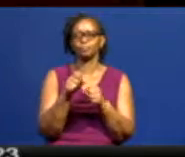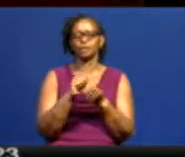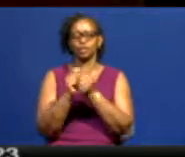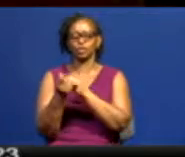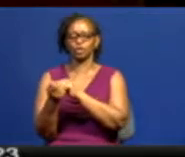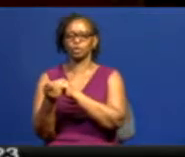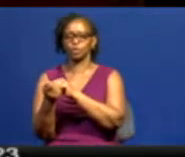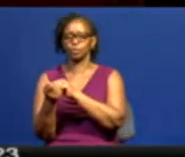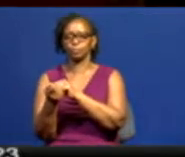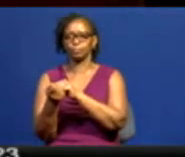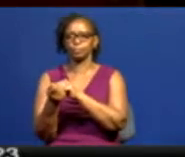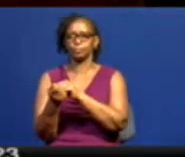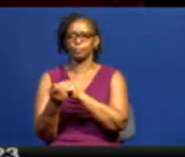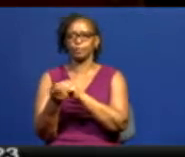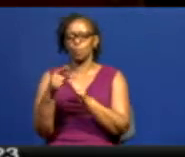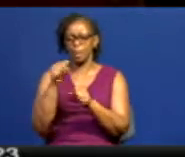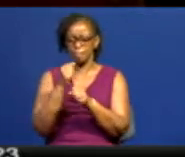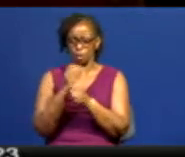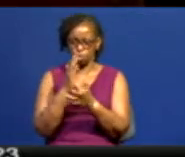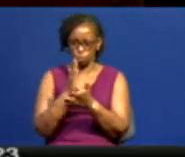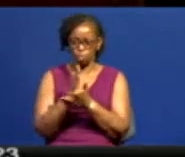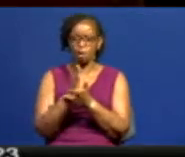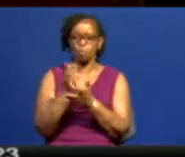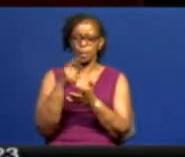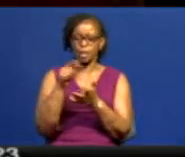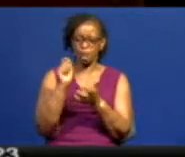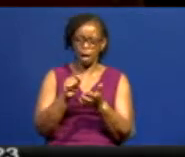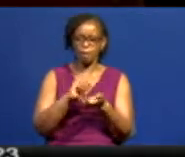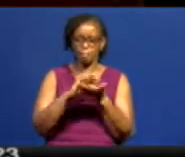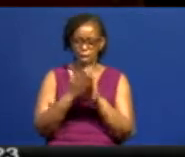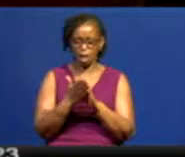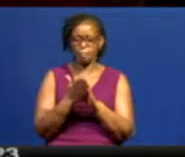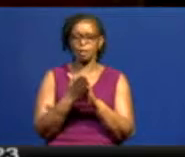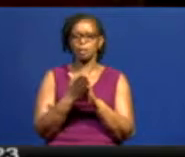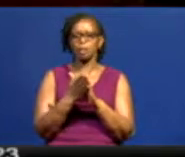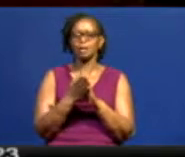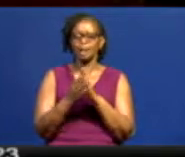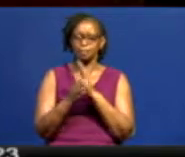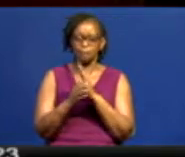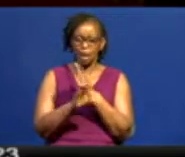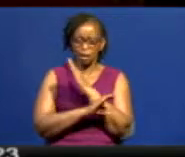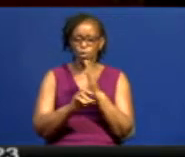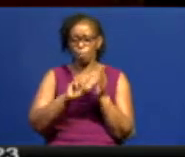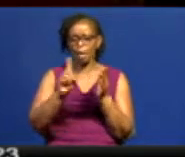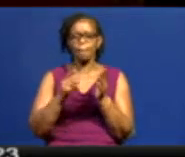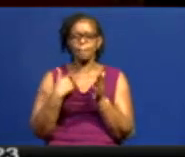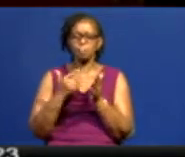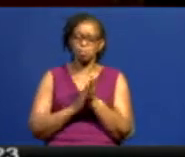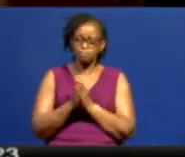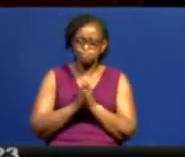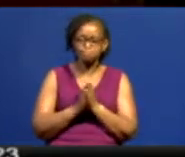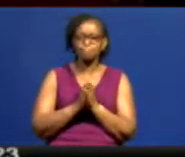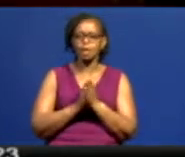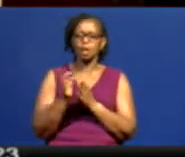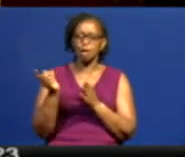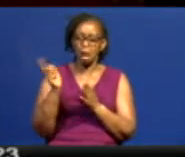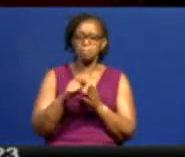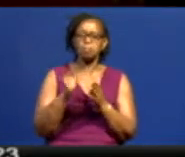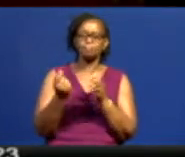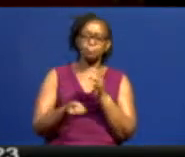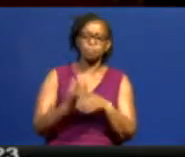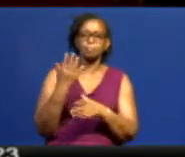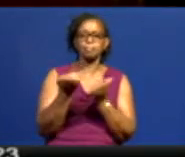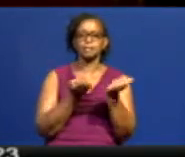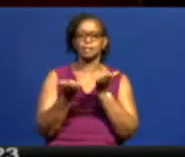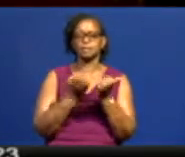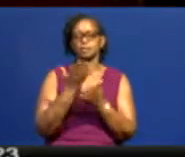change, so that we ensure that we become marketable as a country as an investment destination of